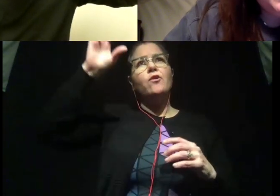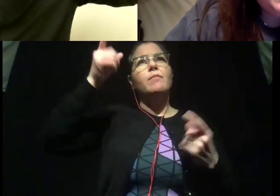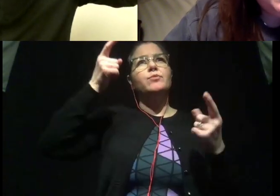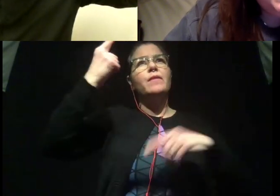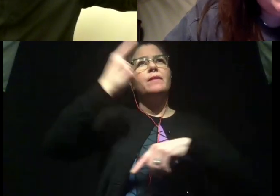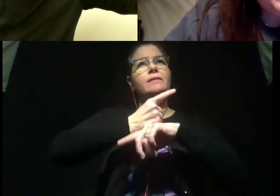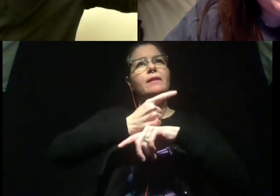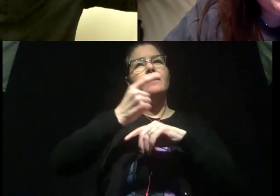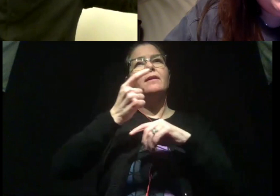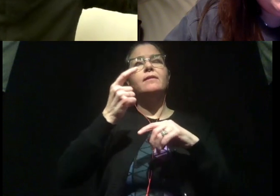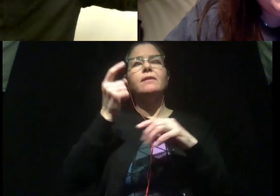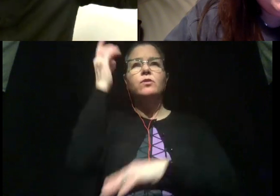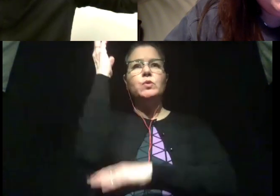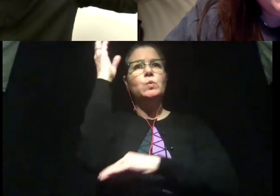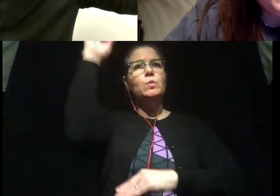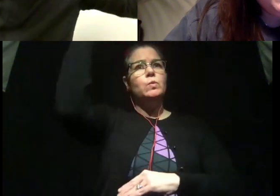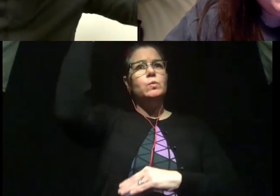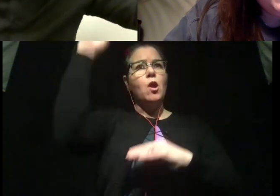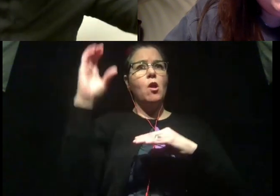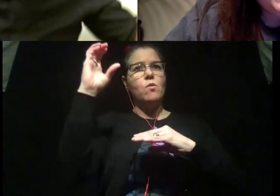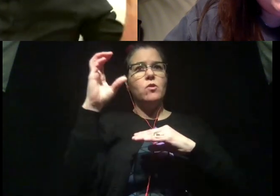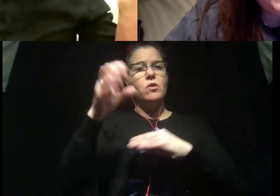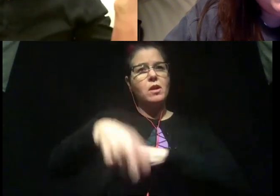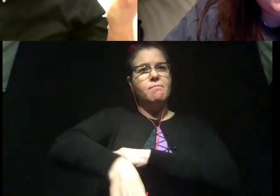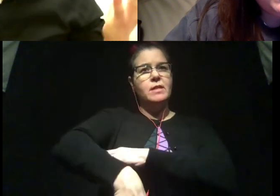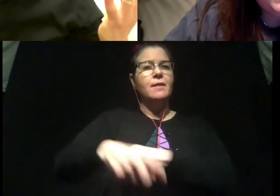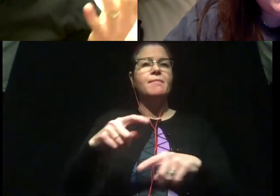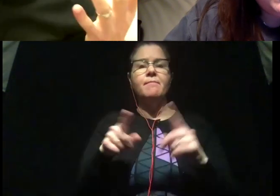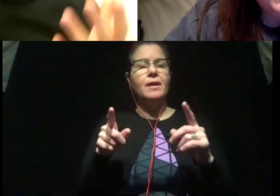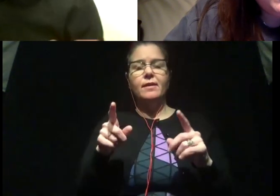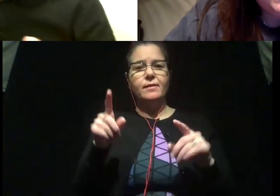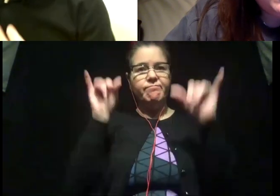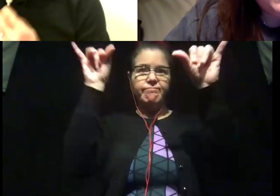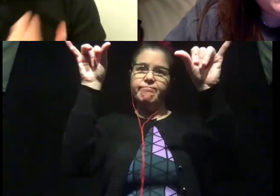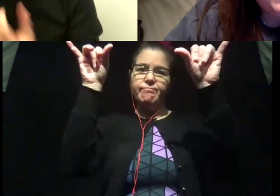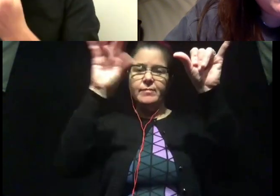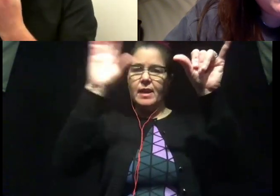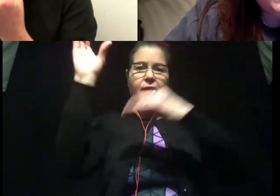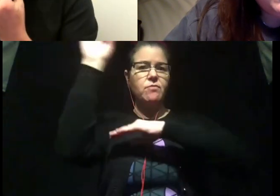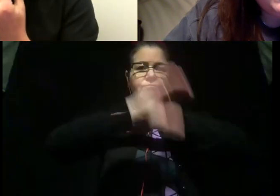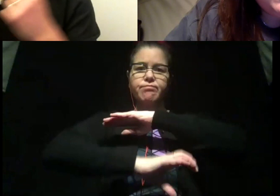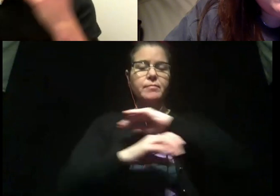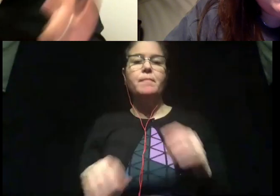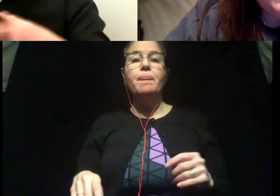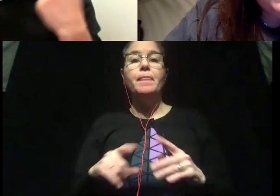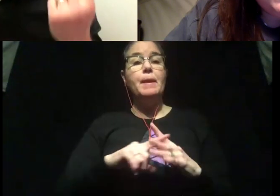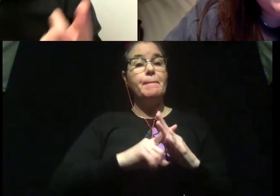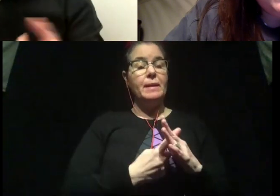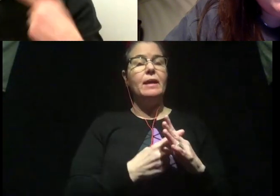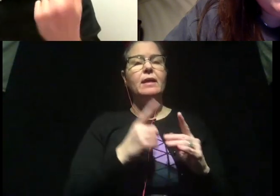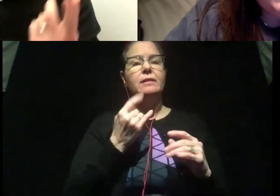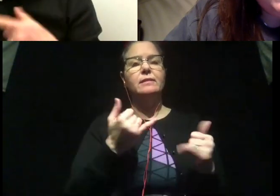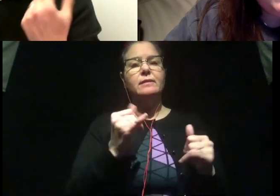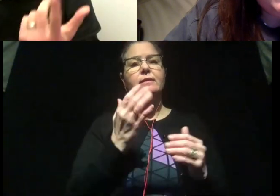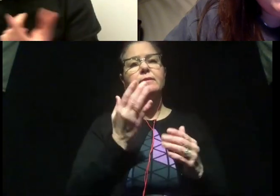at the middle of the day at noon, but it's lower in the sky at night, but the sun never really sets. But at the very start of our campaigns, we still get